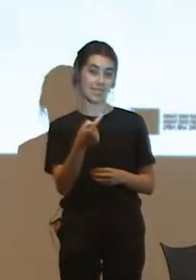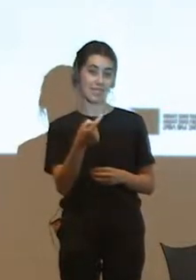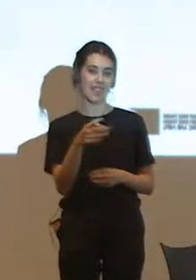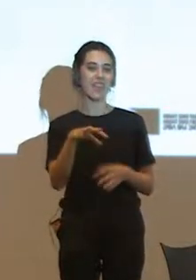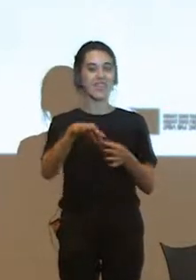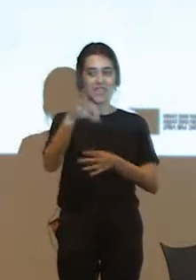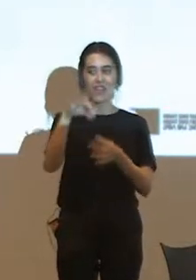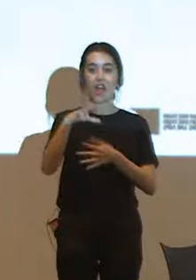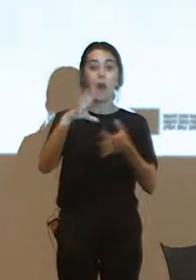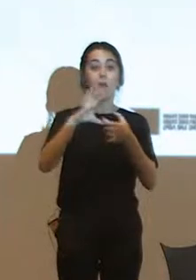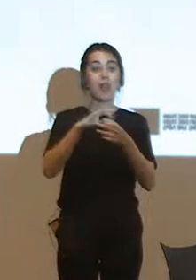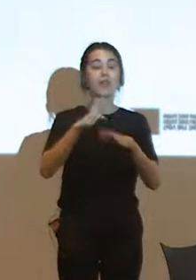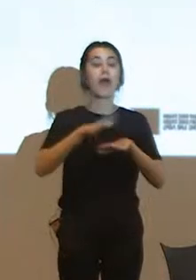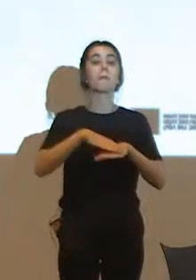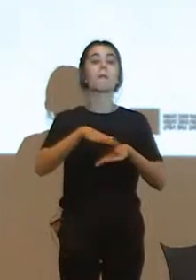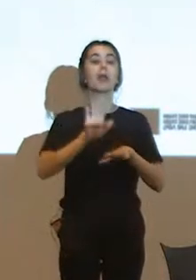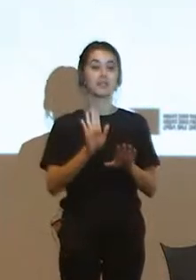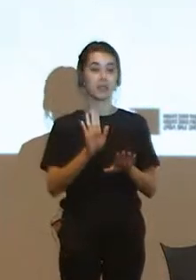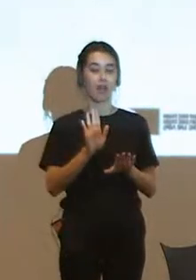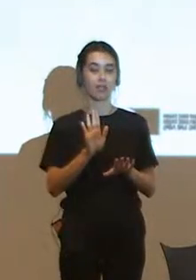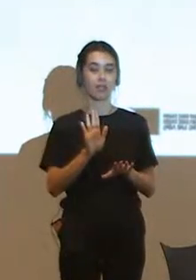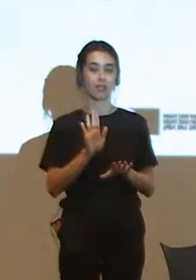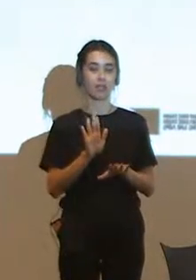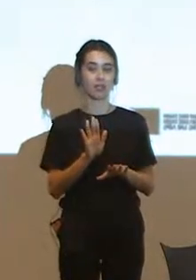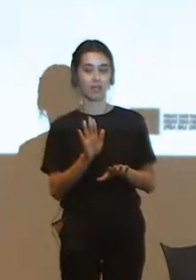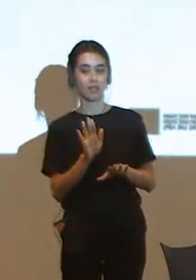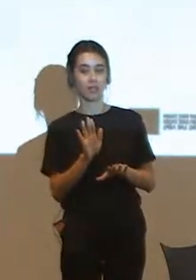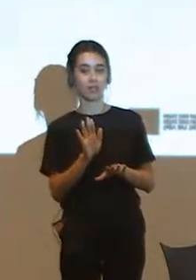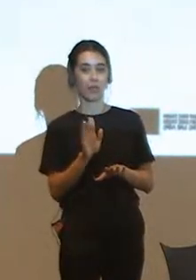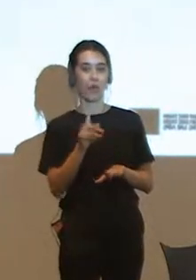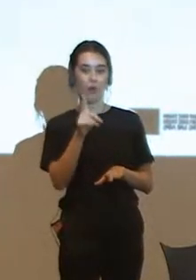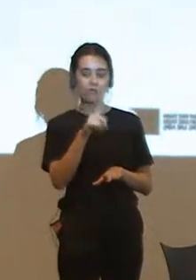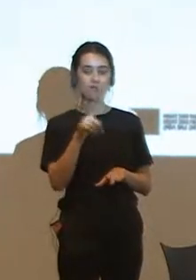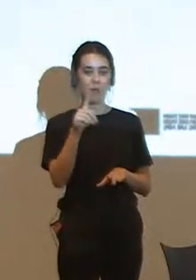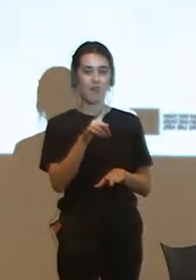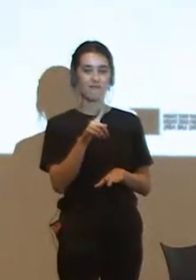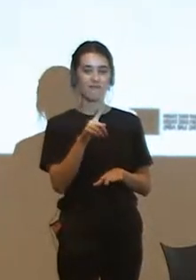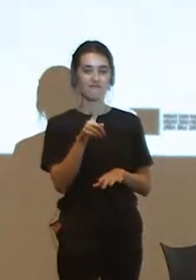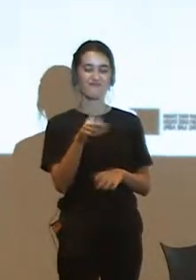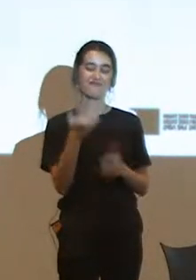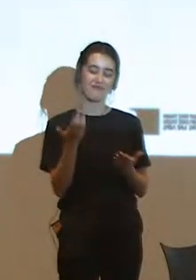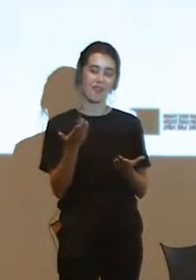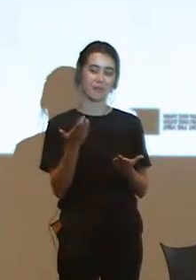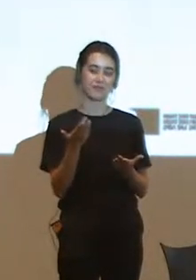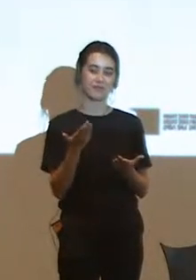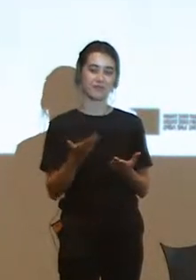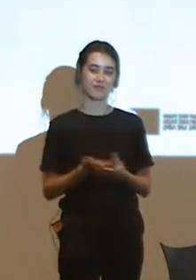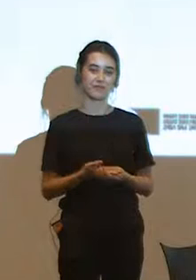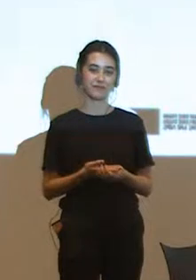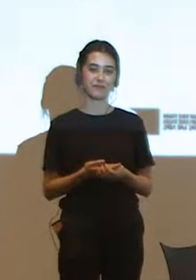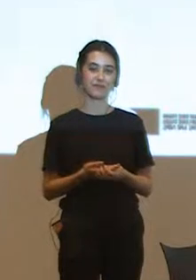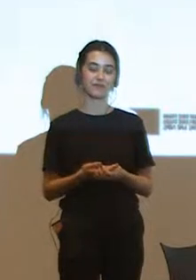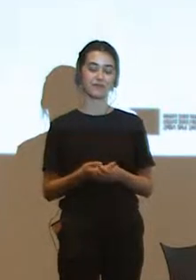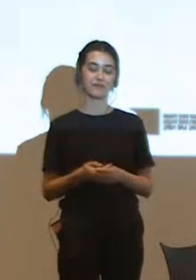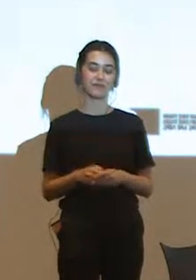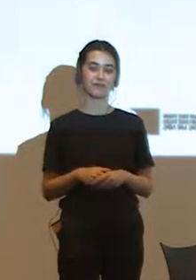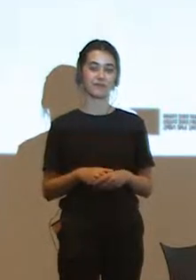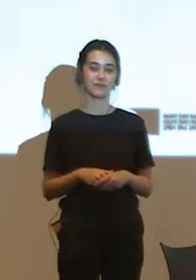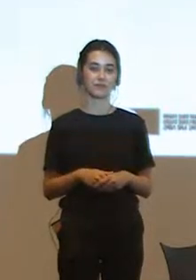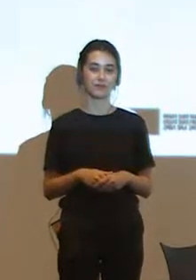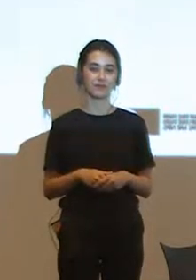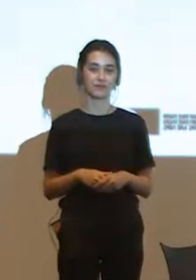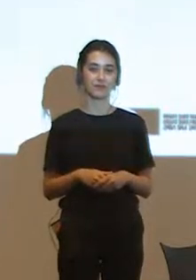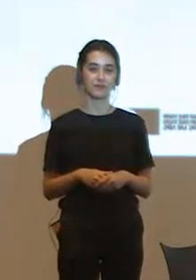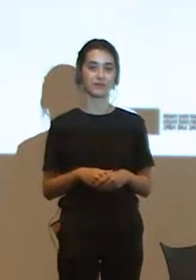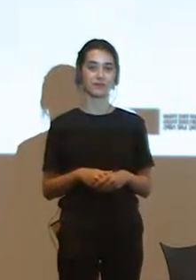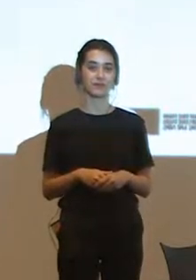get legitimacy from and it is true that of course nobody can nobody argues that for example the last